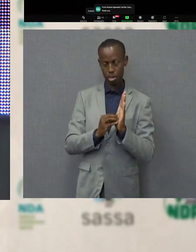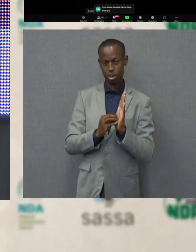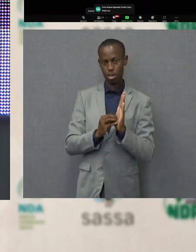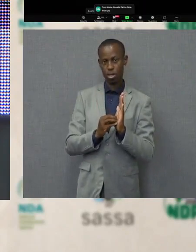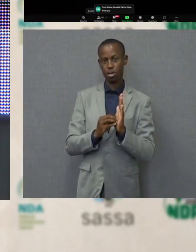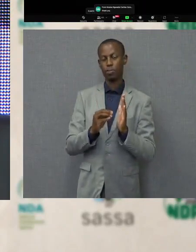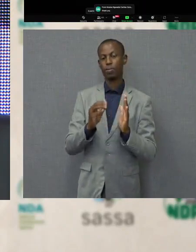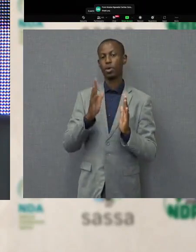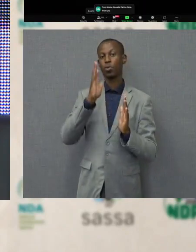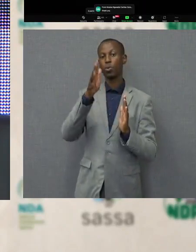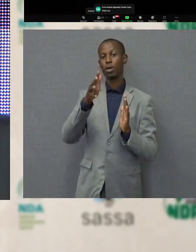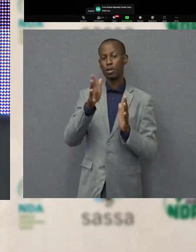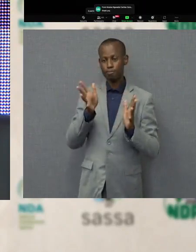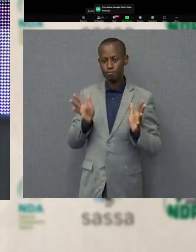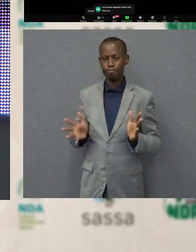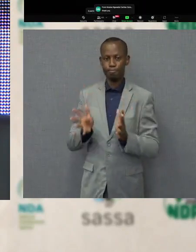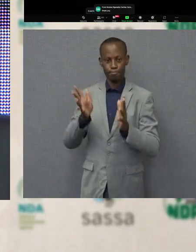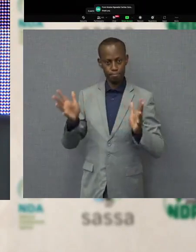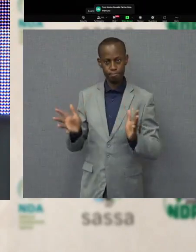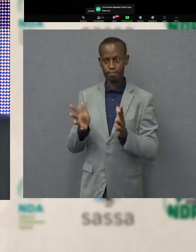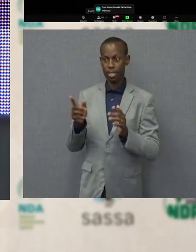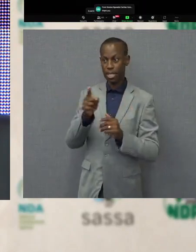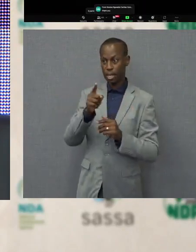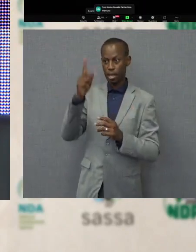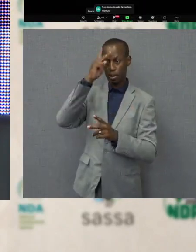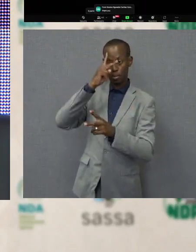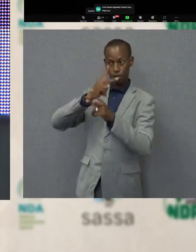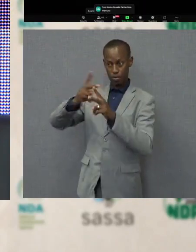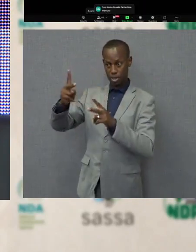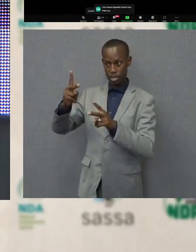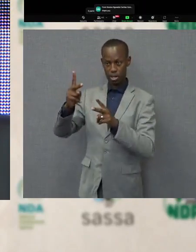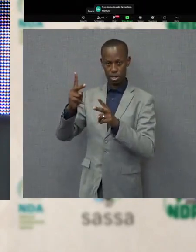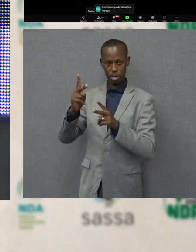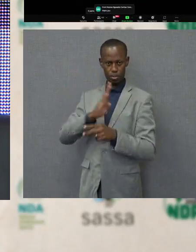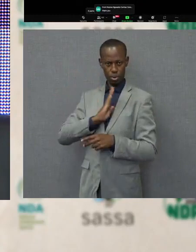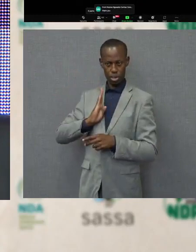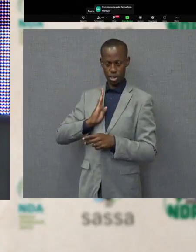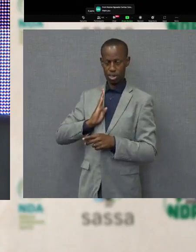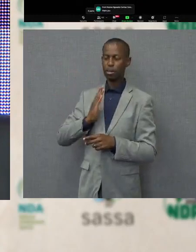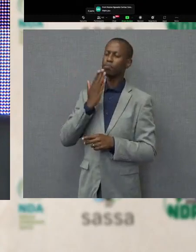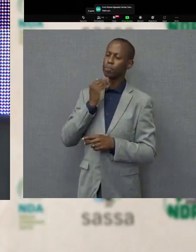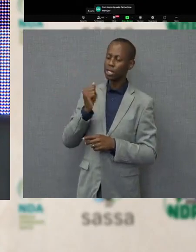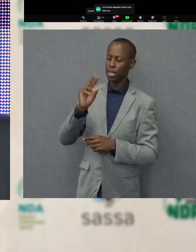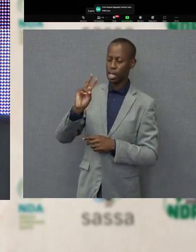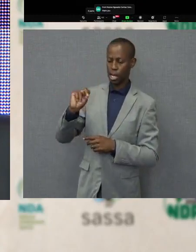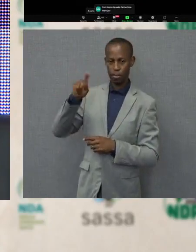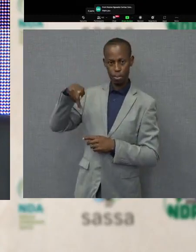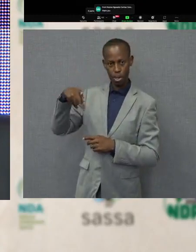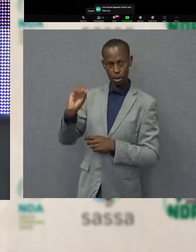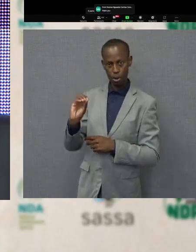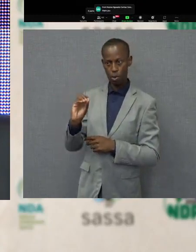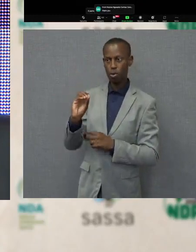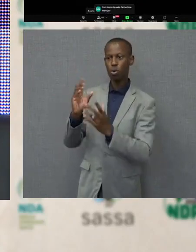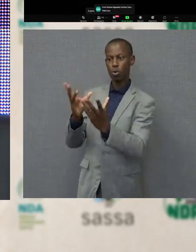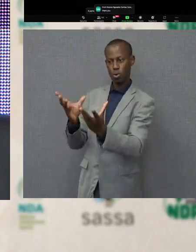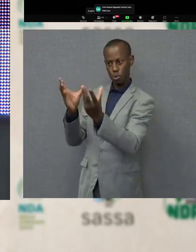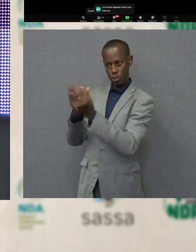to encourage the professional bodies to actually partner with NPOs. We're going to fast track